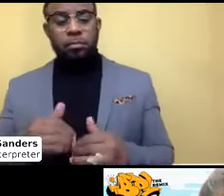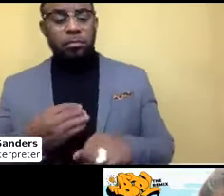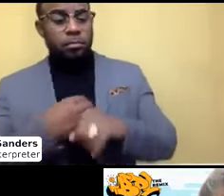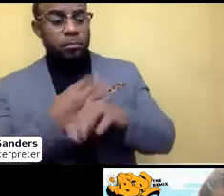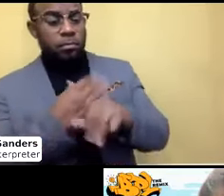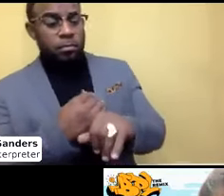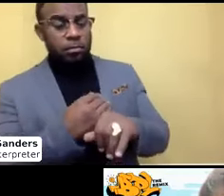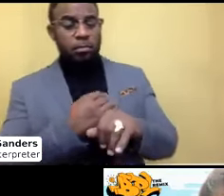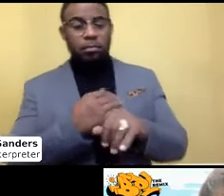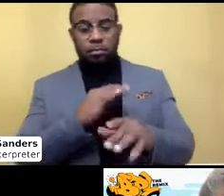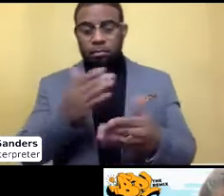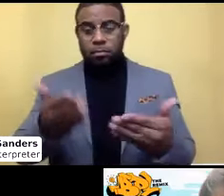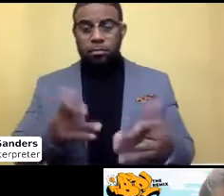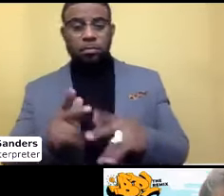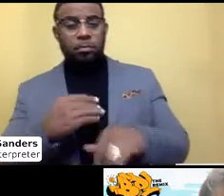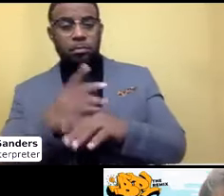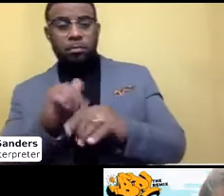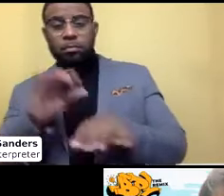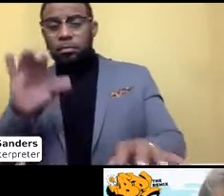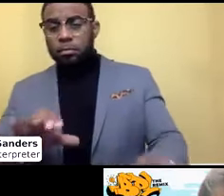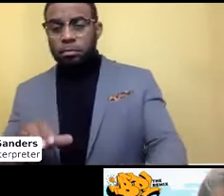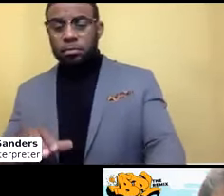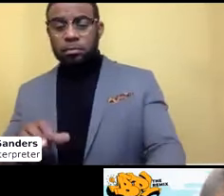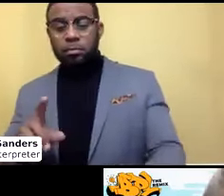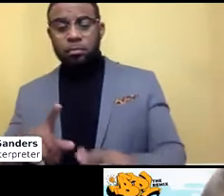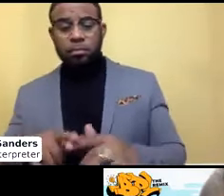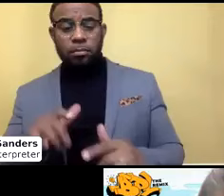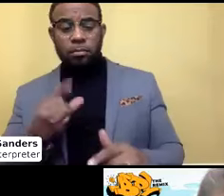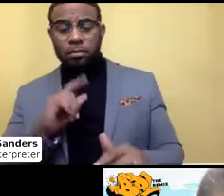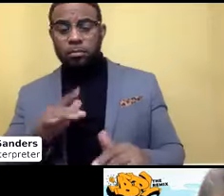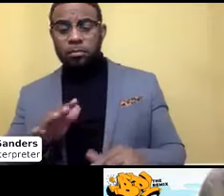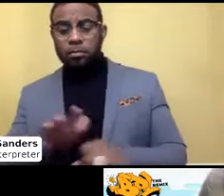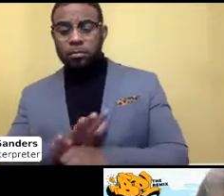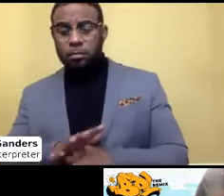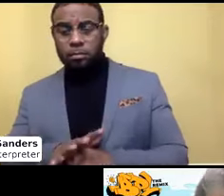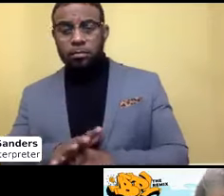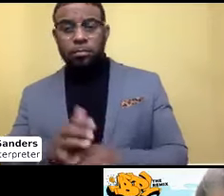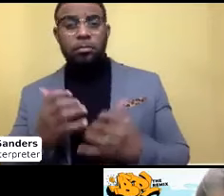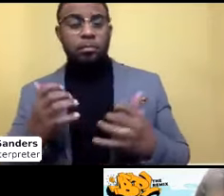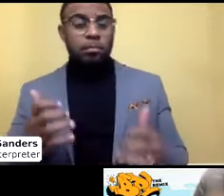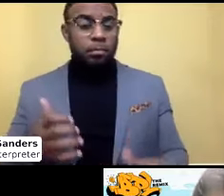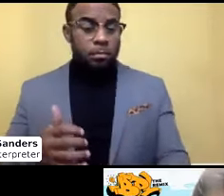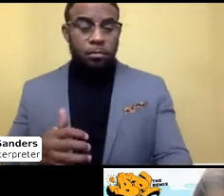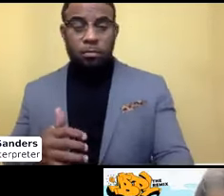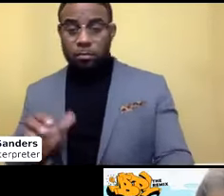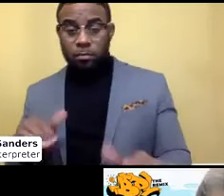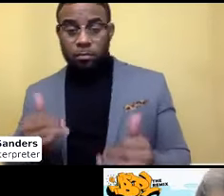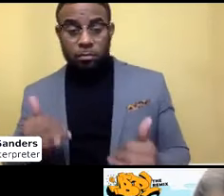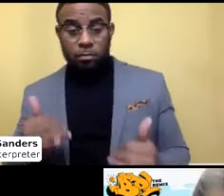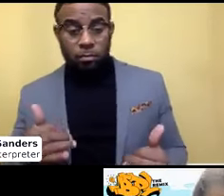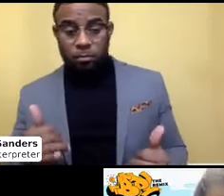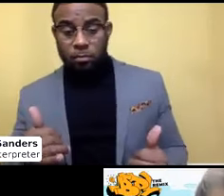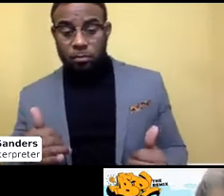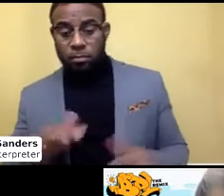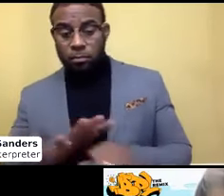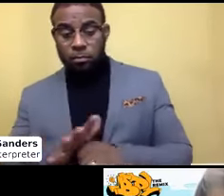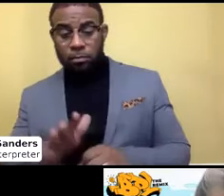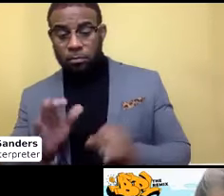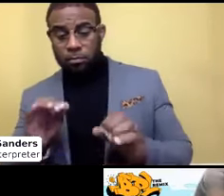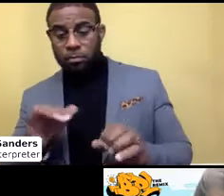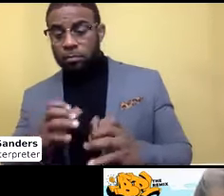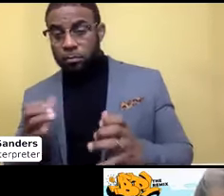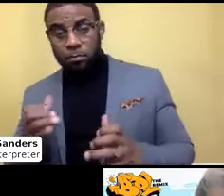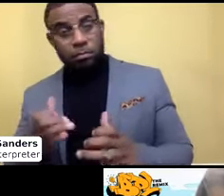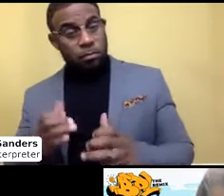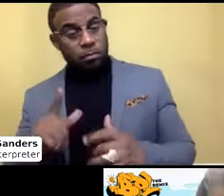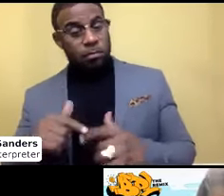virtually invite people virtually from the Congo and we should fill a auditorium. We can do it now. The pandemic has taught us a whole lot of